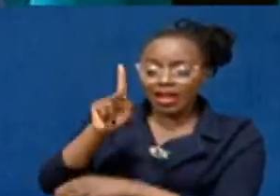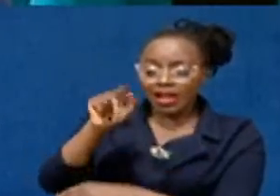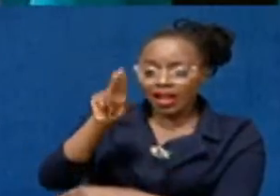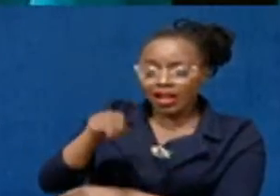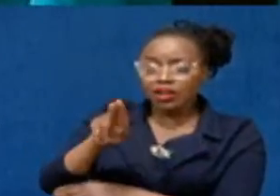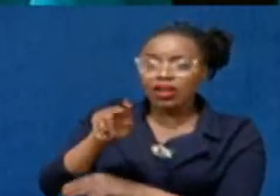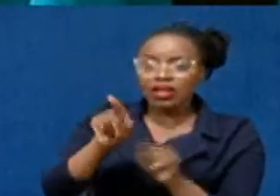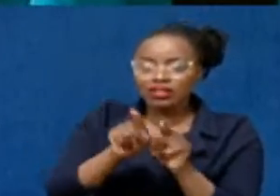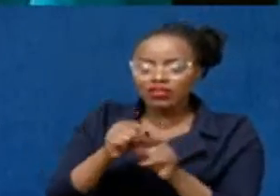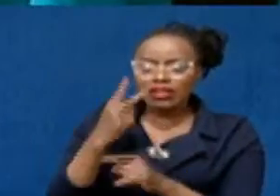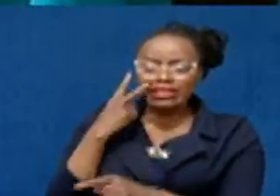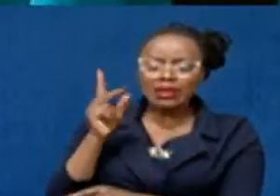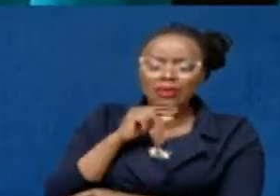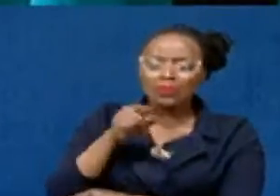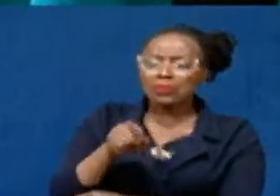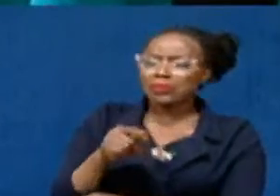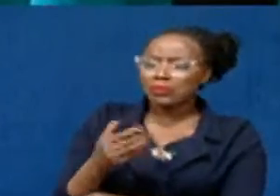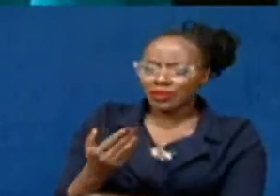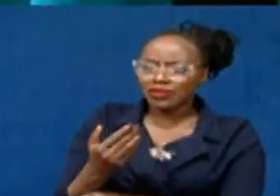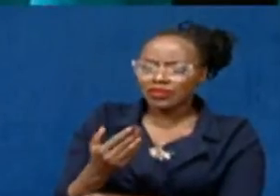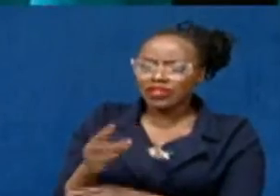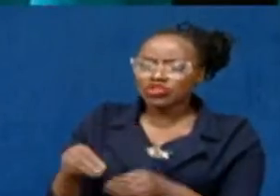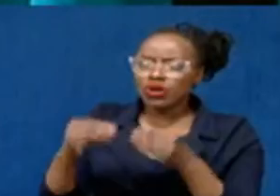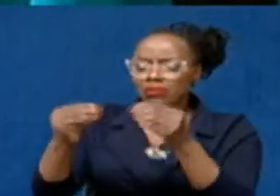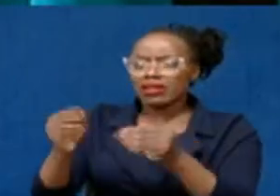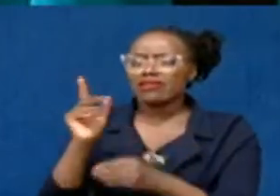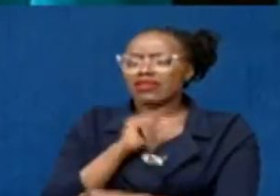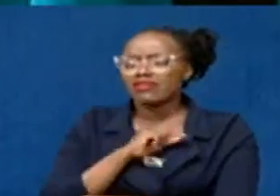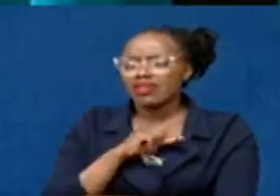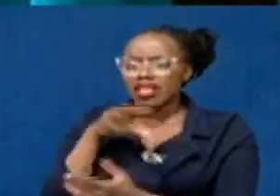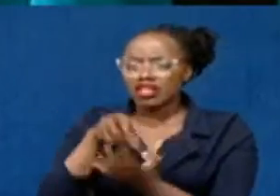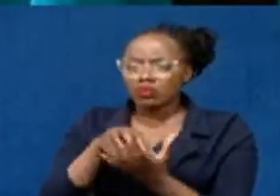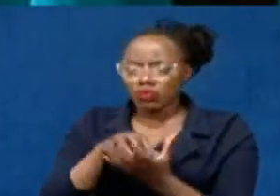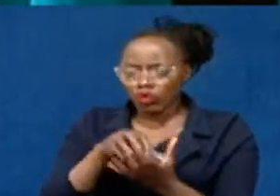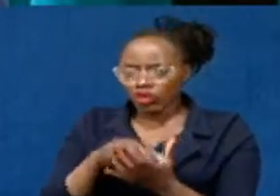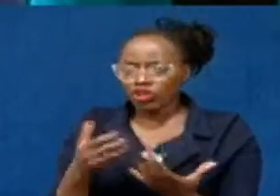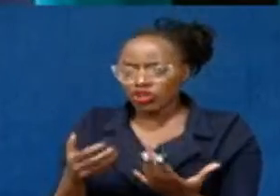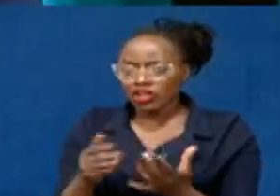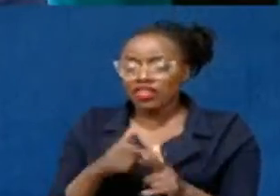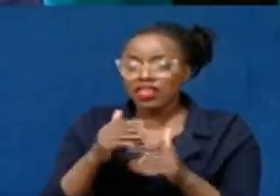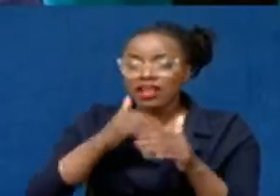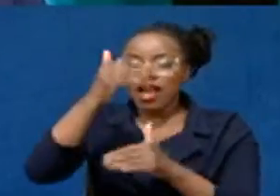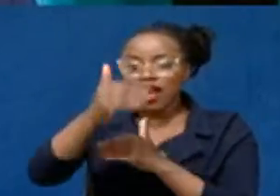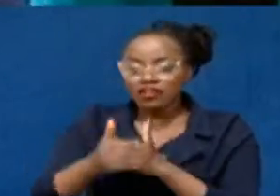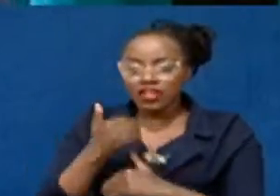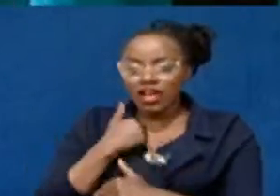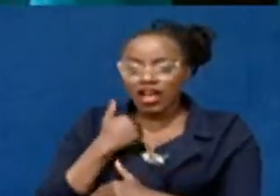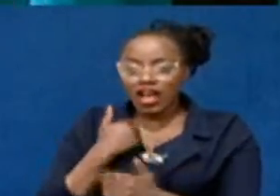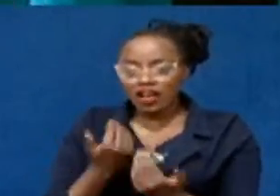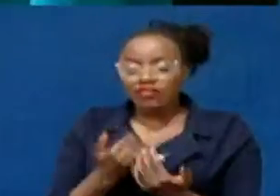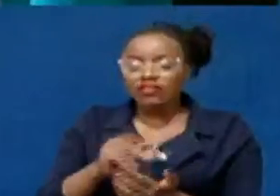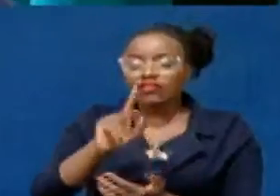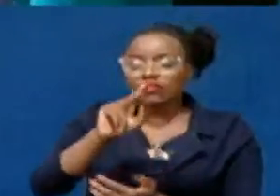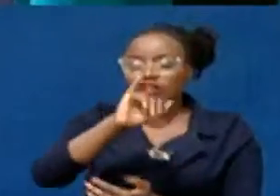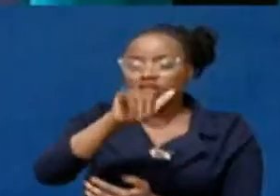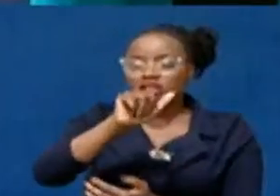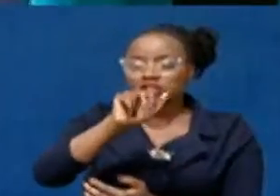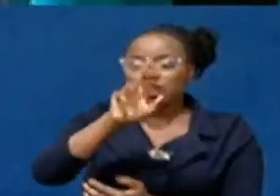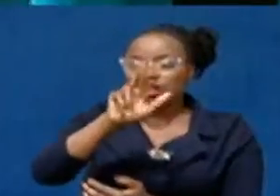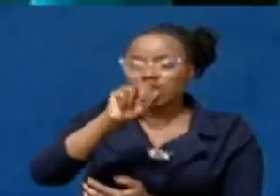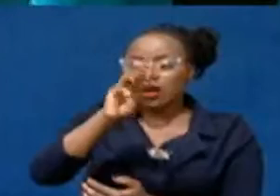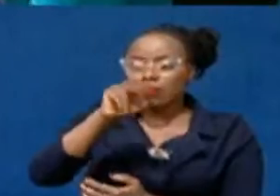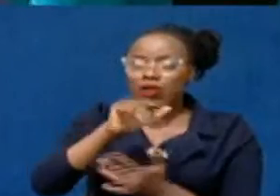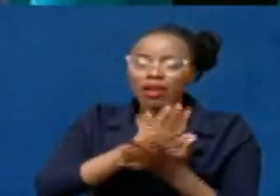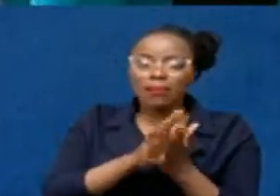you come older and you're being given the seat. And then after that, there was also, of course, the Jaramogi saying he cannot be